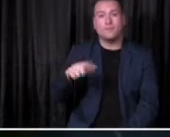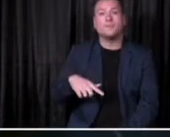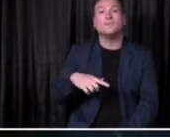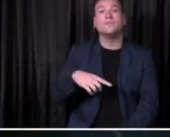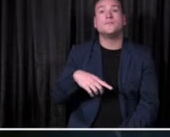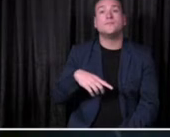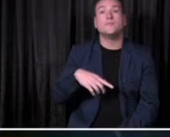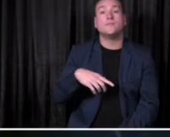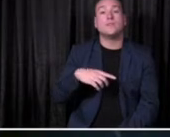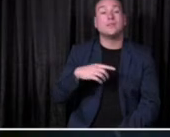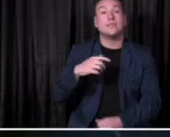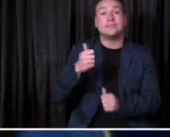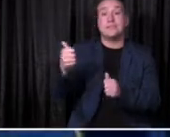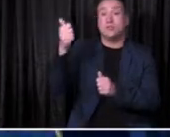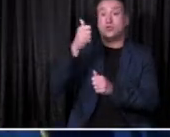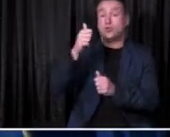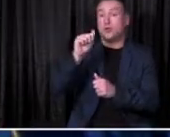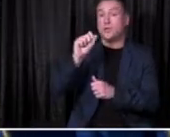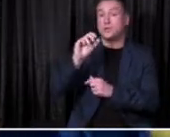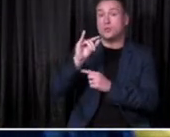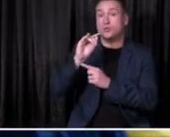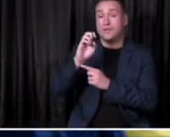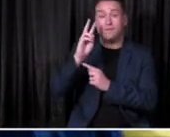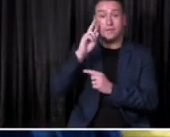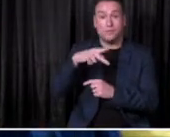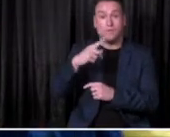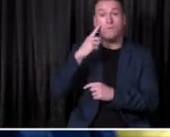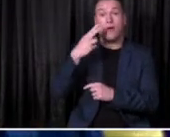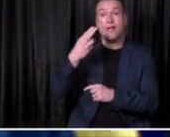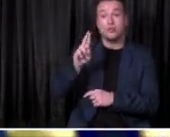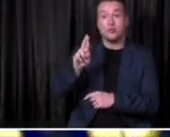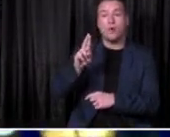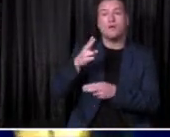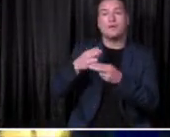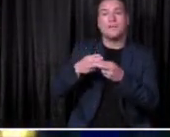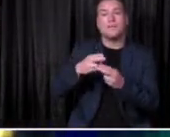Senior Associate Vice President for Human Resources, Michelle Martin.